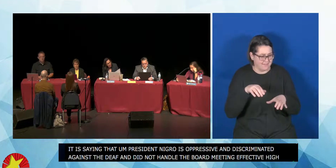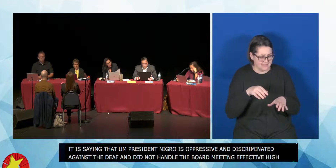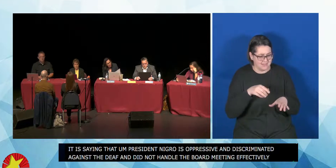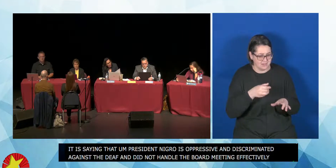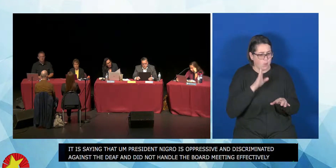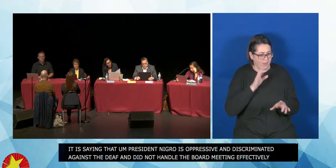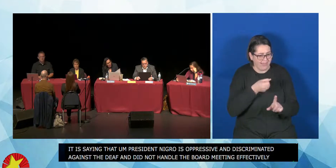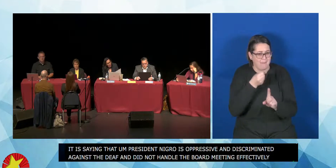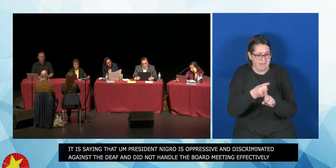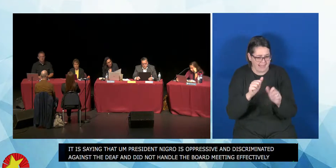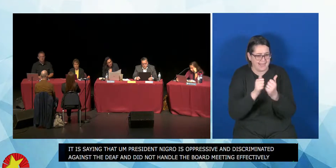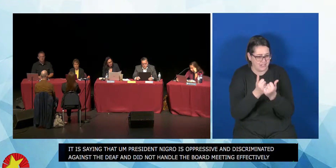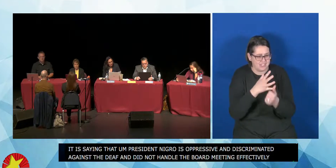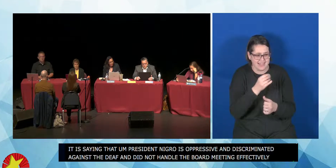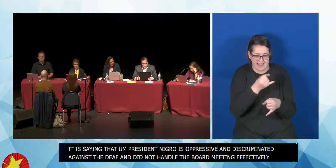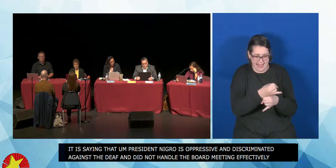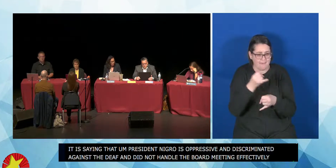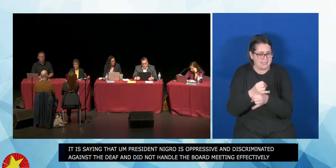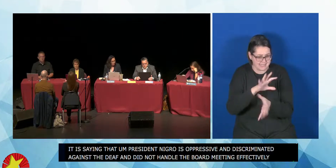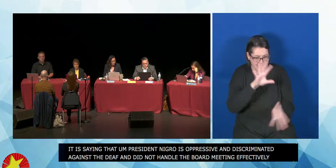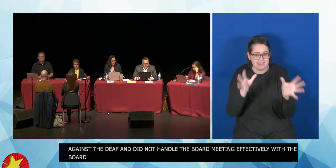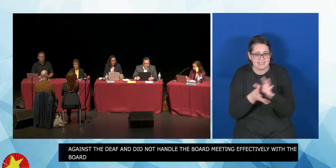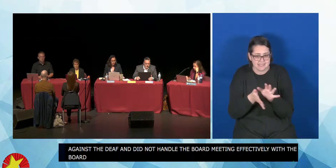the campus as a whole.